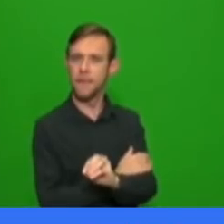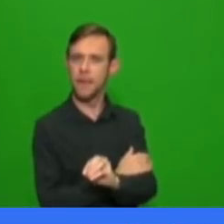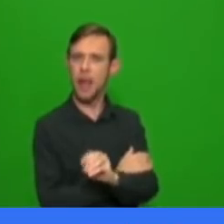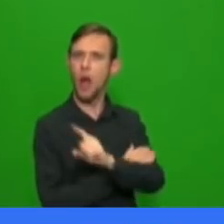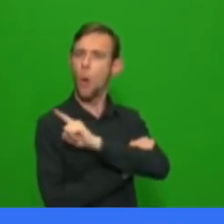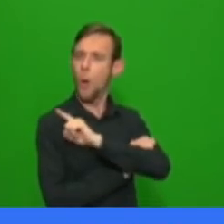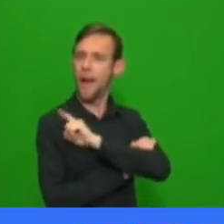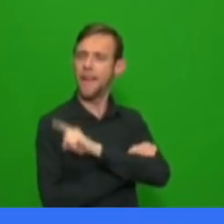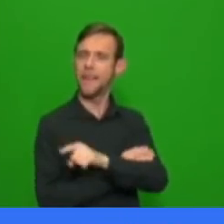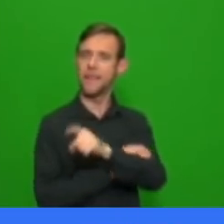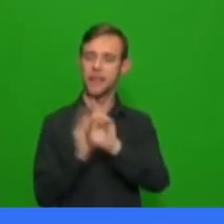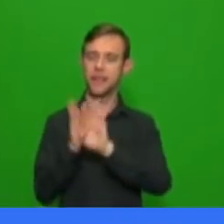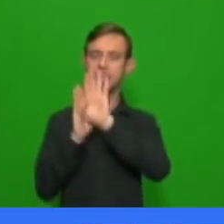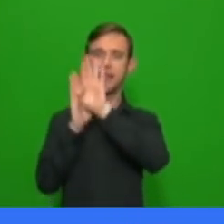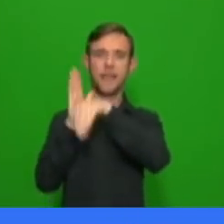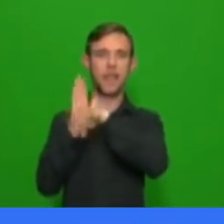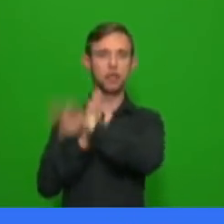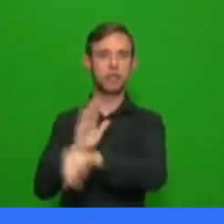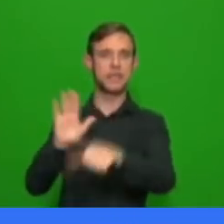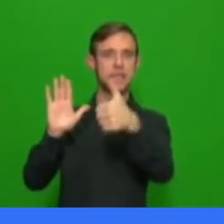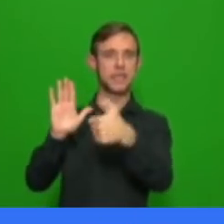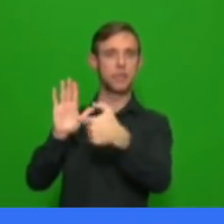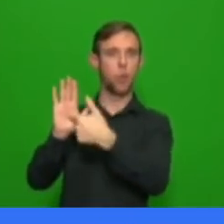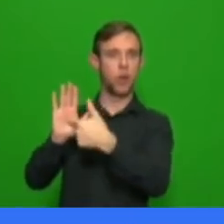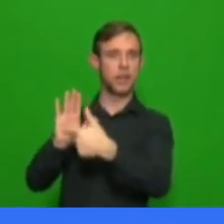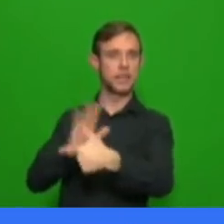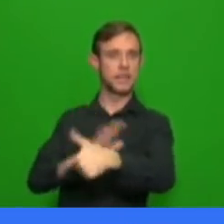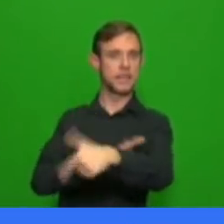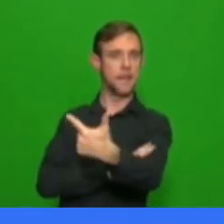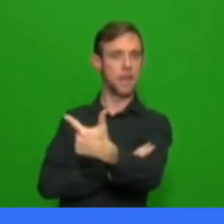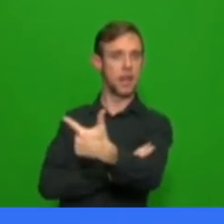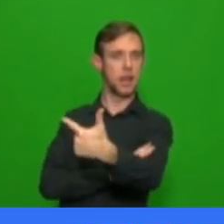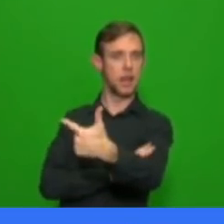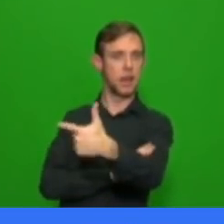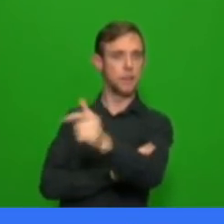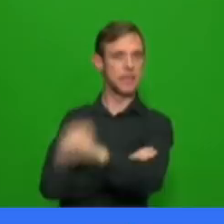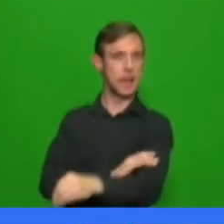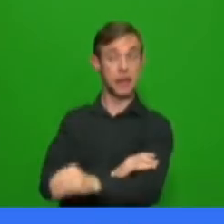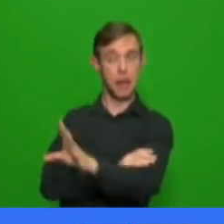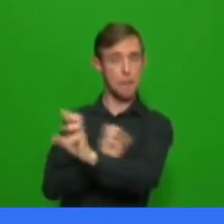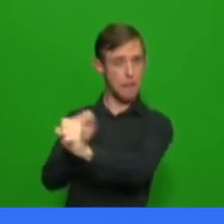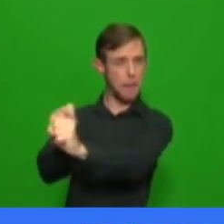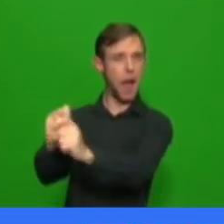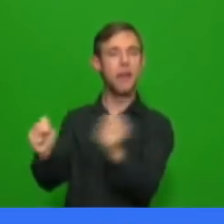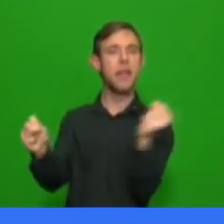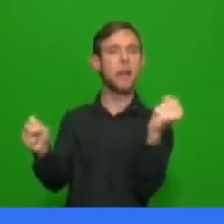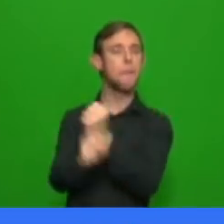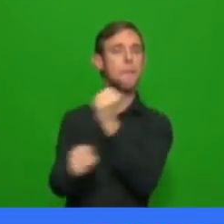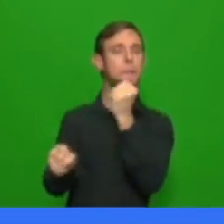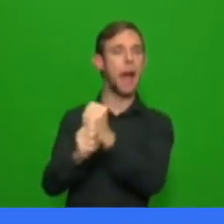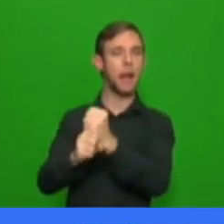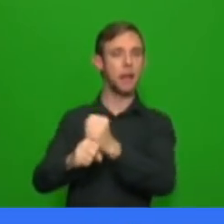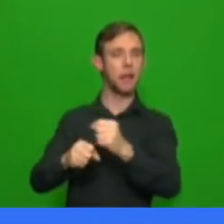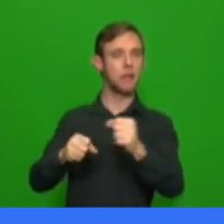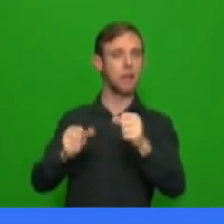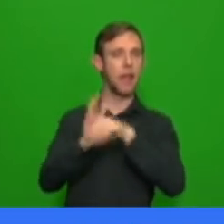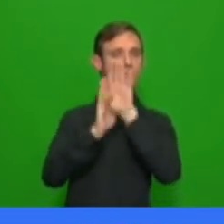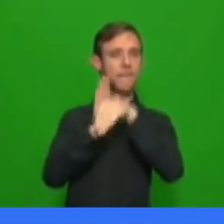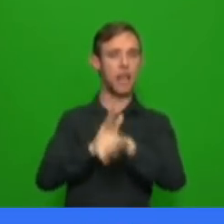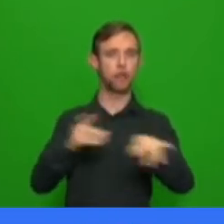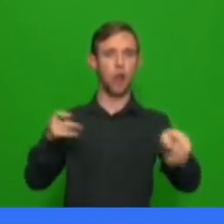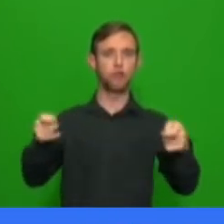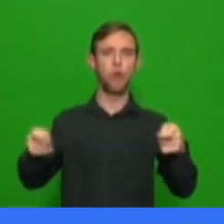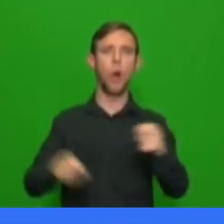high at 6.75% contain inflation or control inflation? And also, there was a